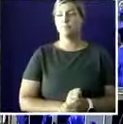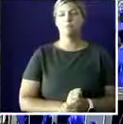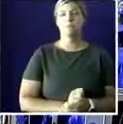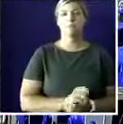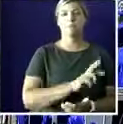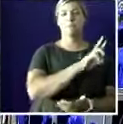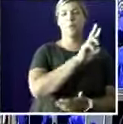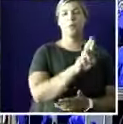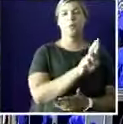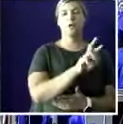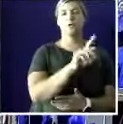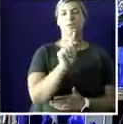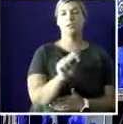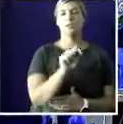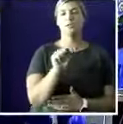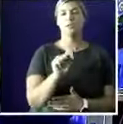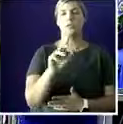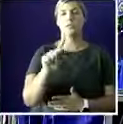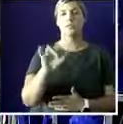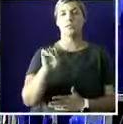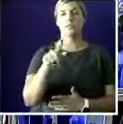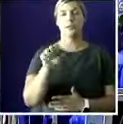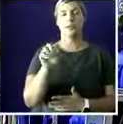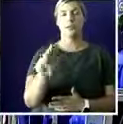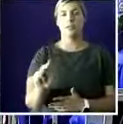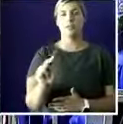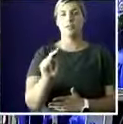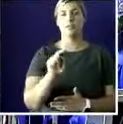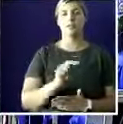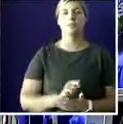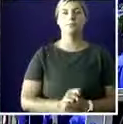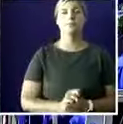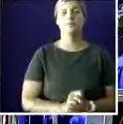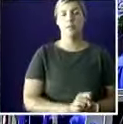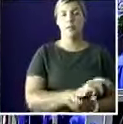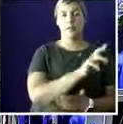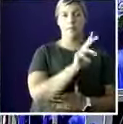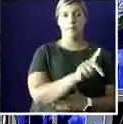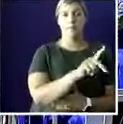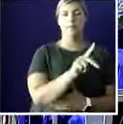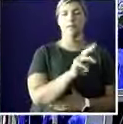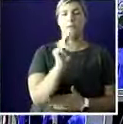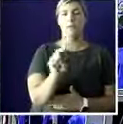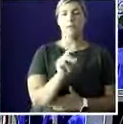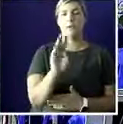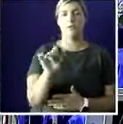Rayana Taisha Lachey Tillman. Patience Nicole Murphy.